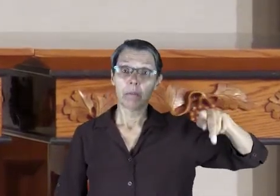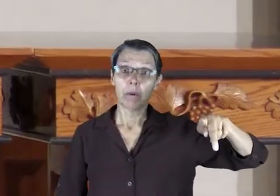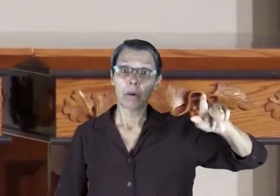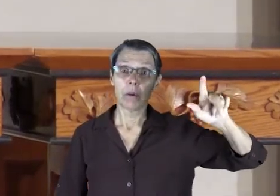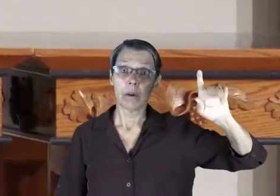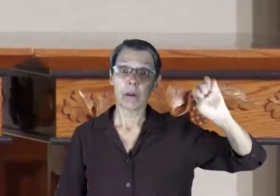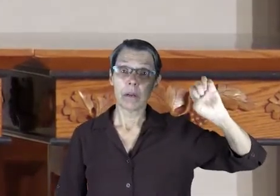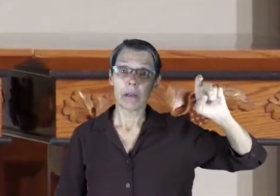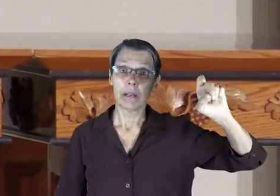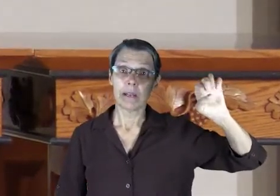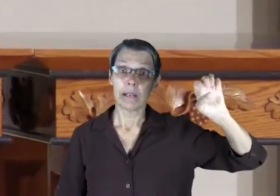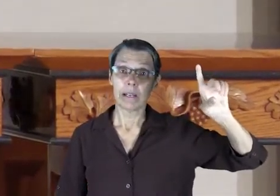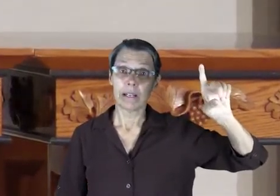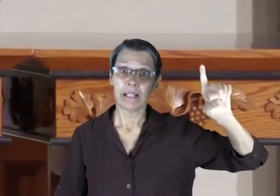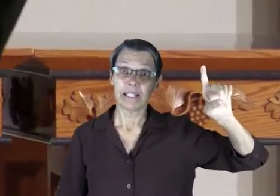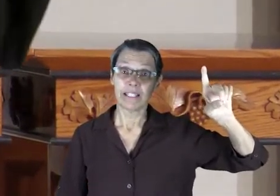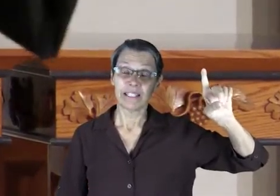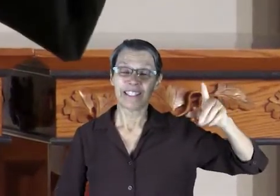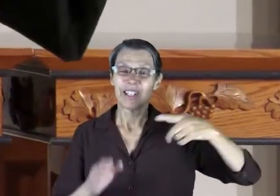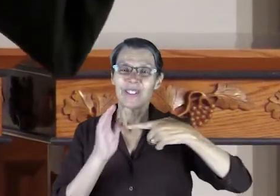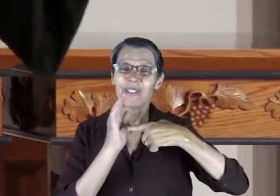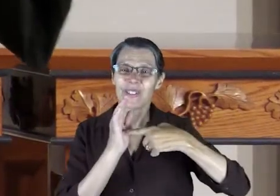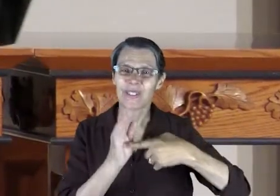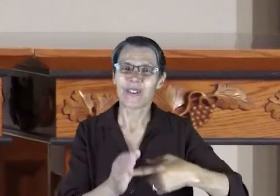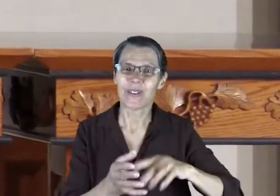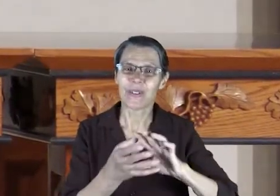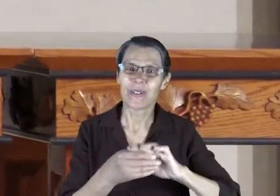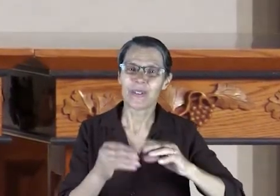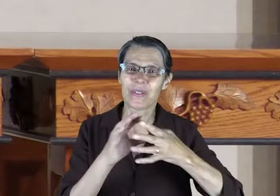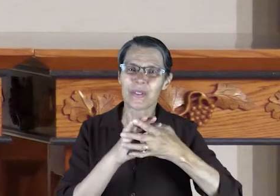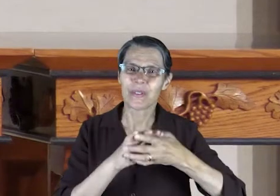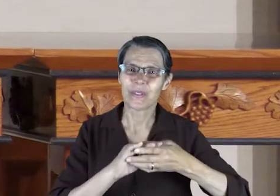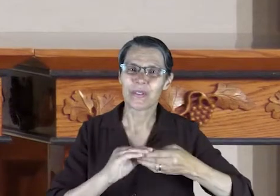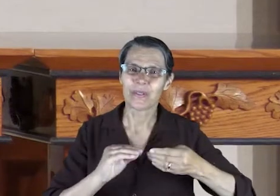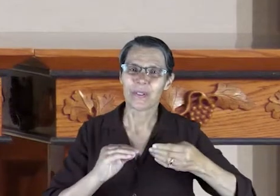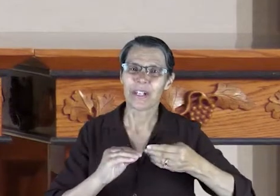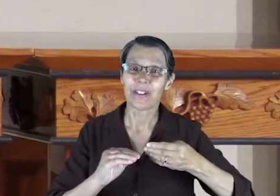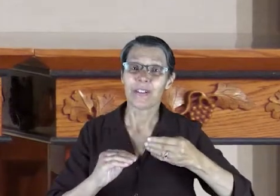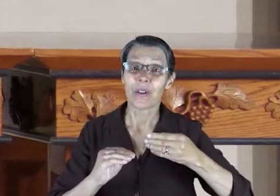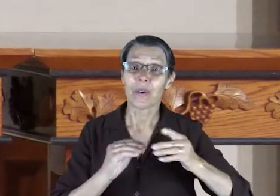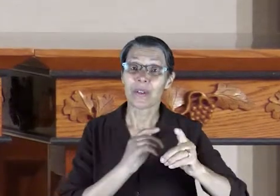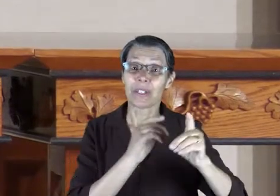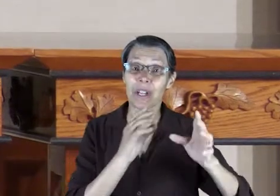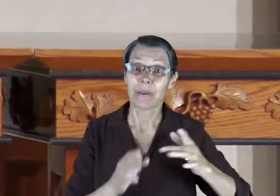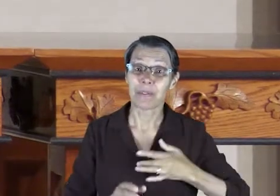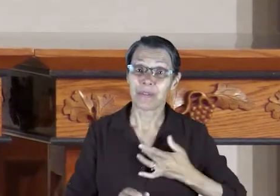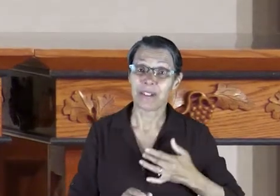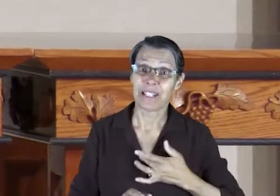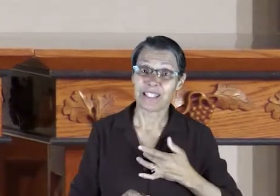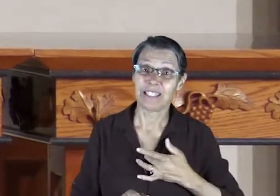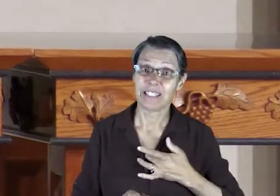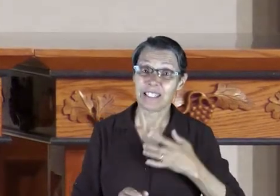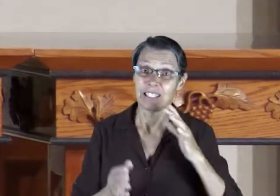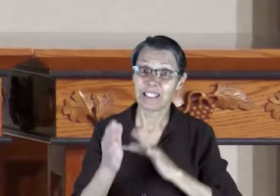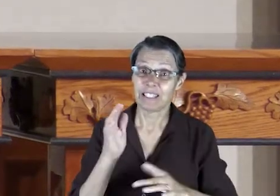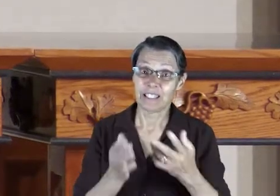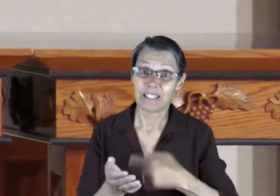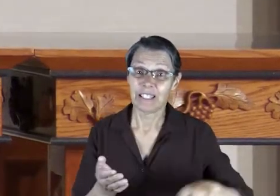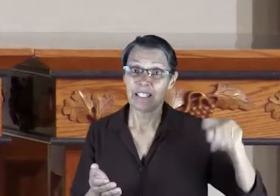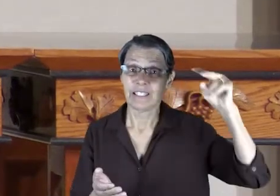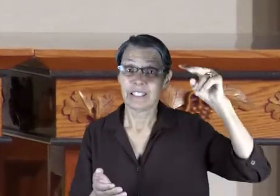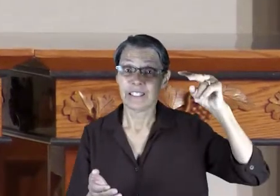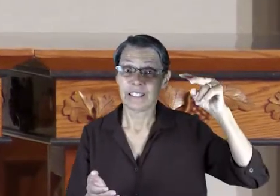the resurrection appearances of Jesus, but I think perplexity also describes this Sunday we know as Ascension Sunday.